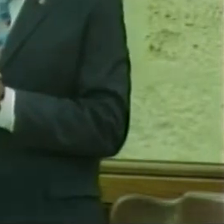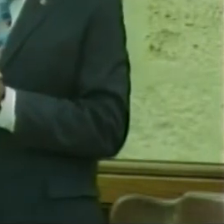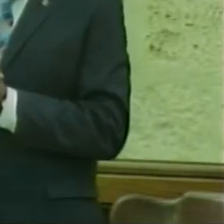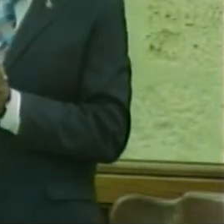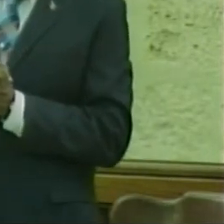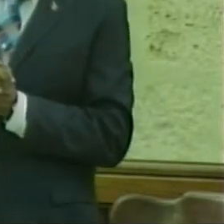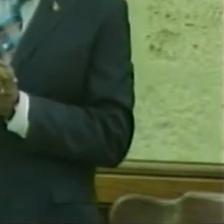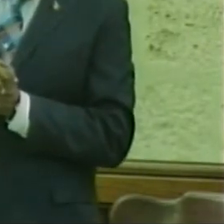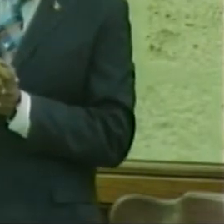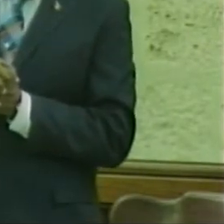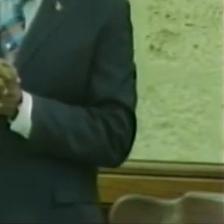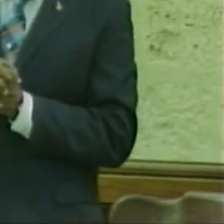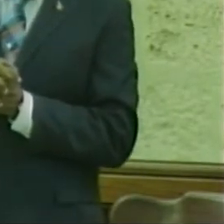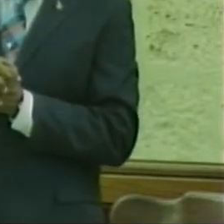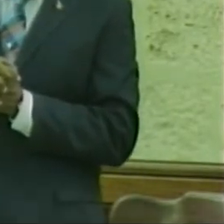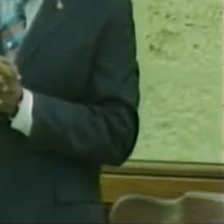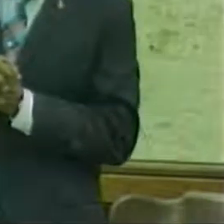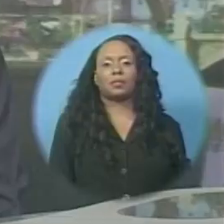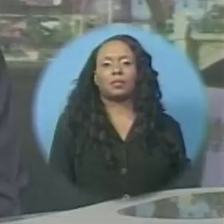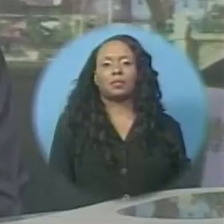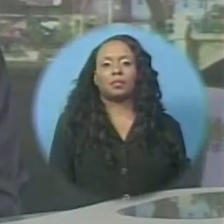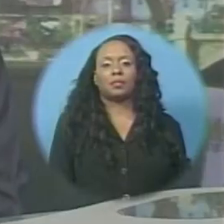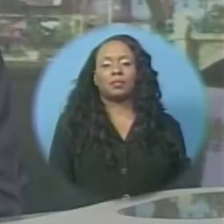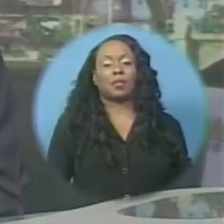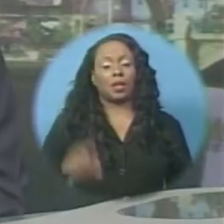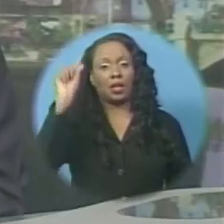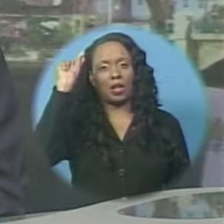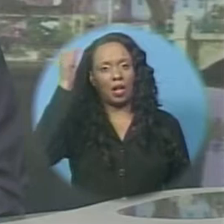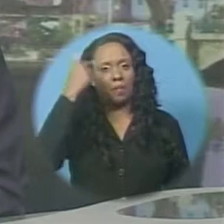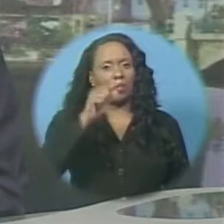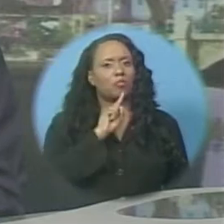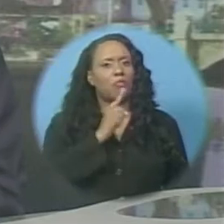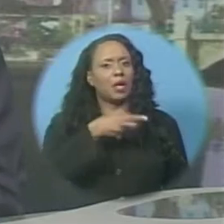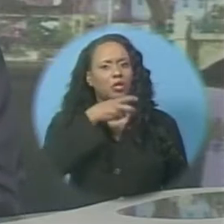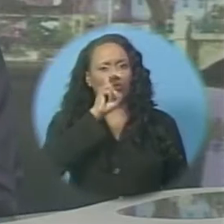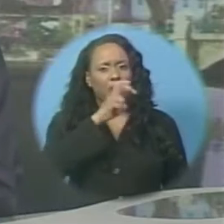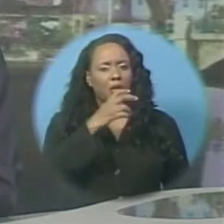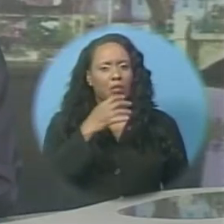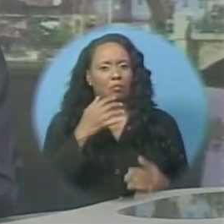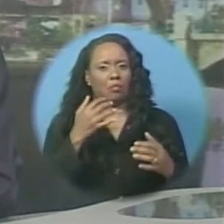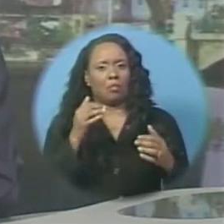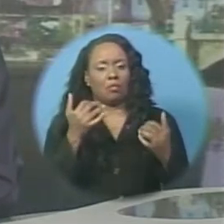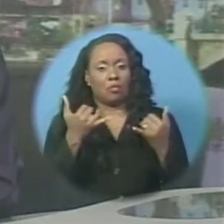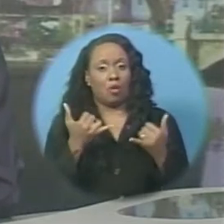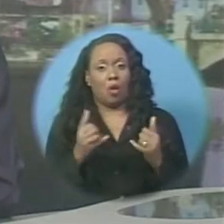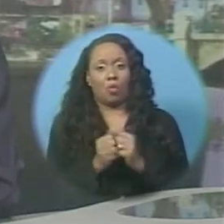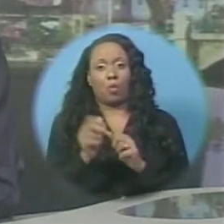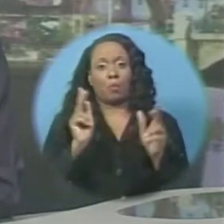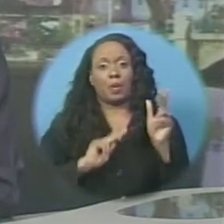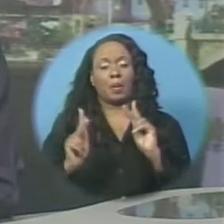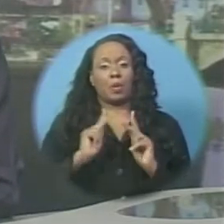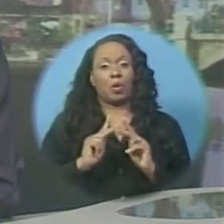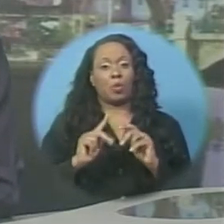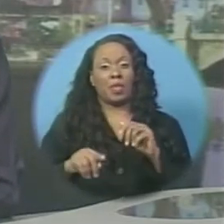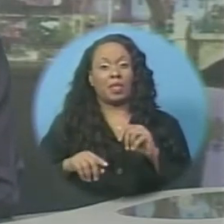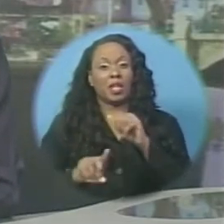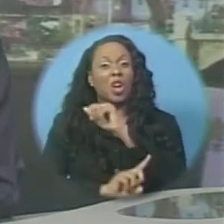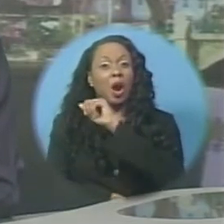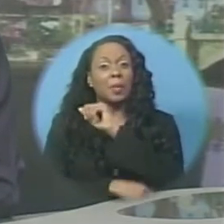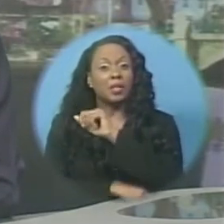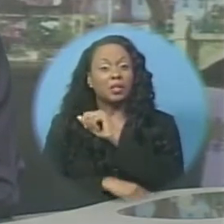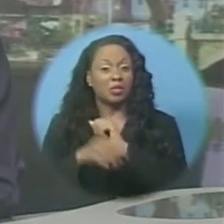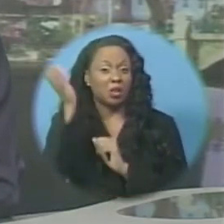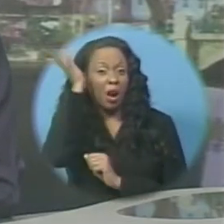country looks like in the future. Well, government is getting tough on litter bugs. Legislation is coming to stamp out the